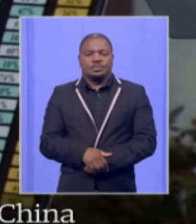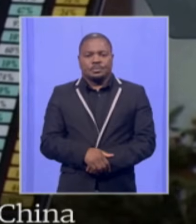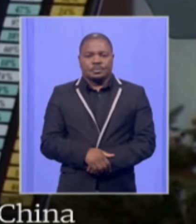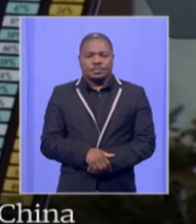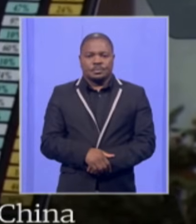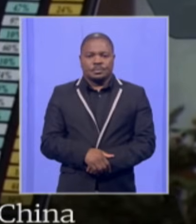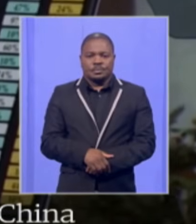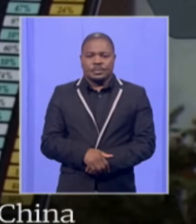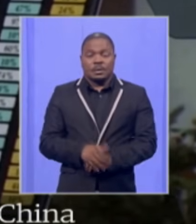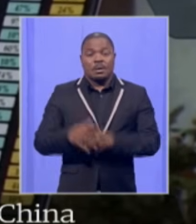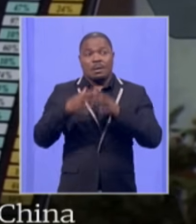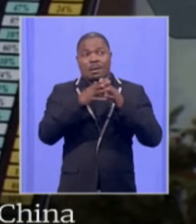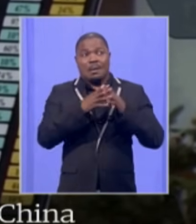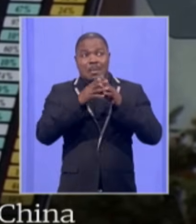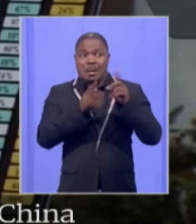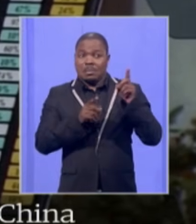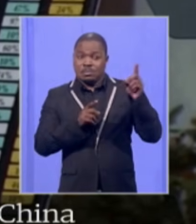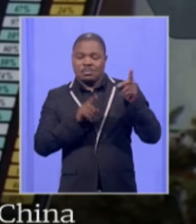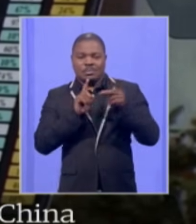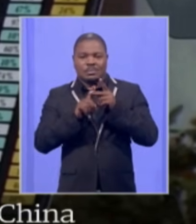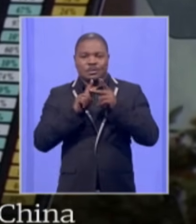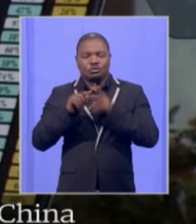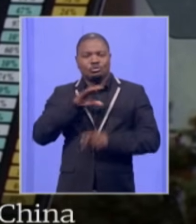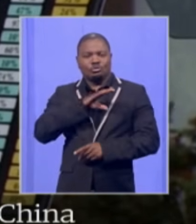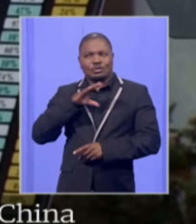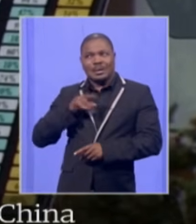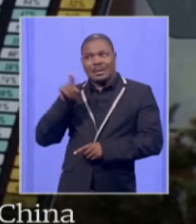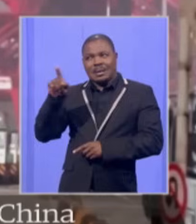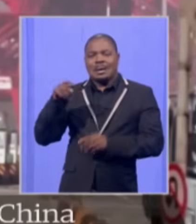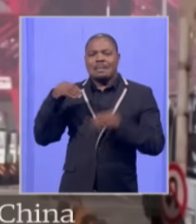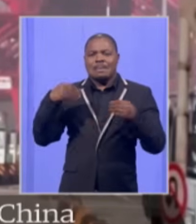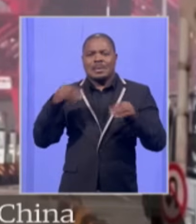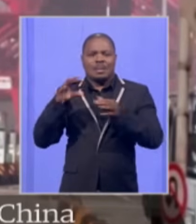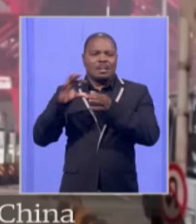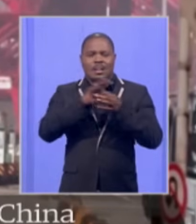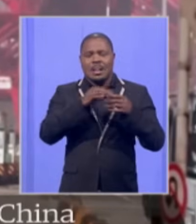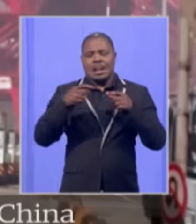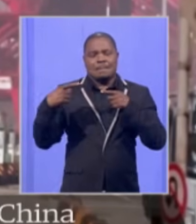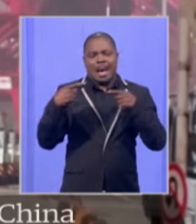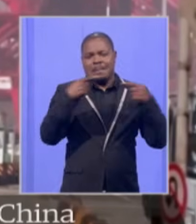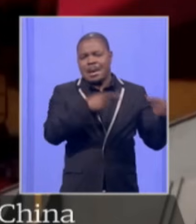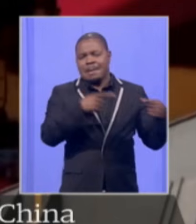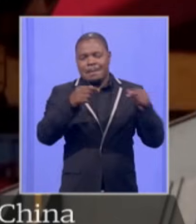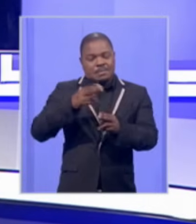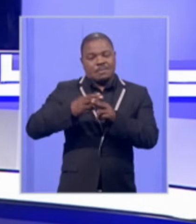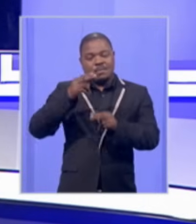countries coming to America o tswelelang go lwana ntwa ya kgwebisano le China.